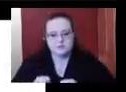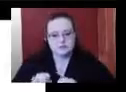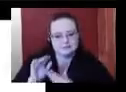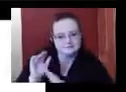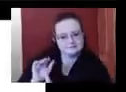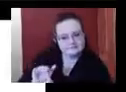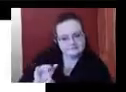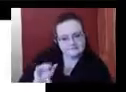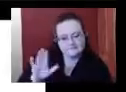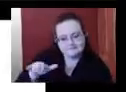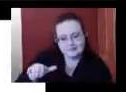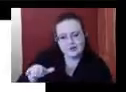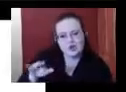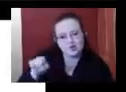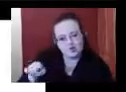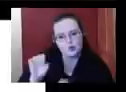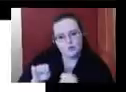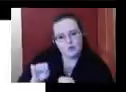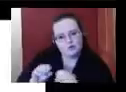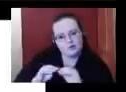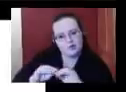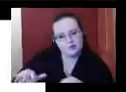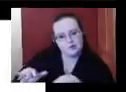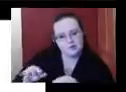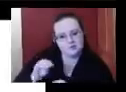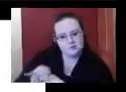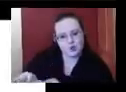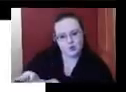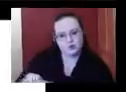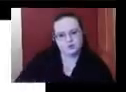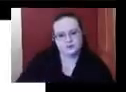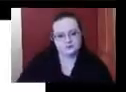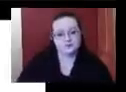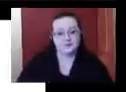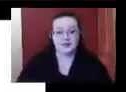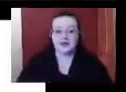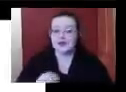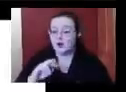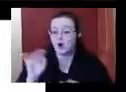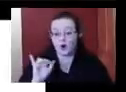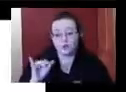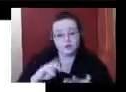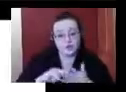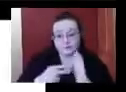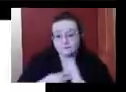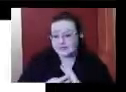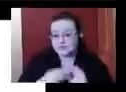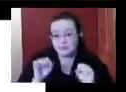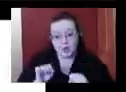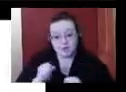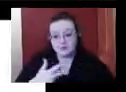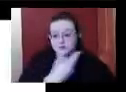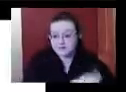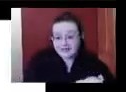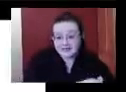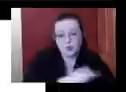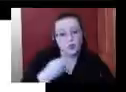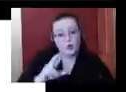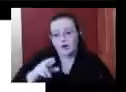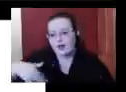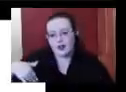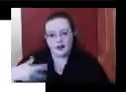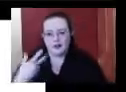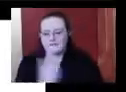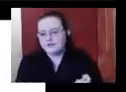COVID-19. This applies to people who have been vaccinated and are not vaccinated yet. Public health